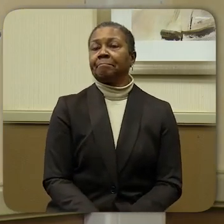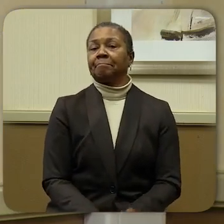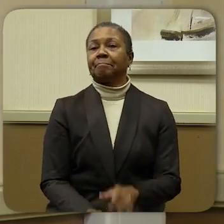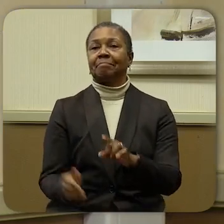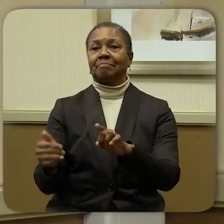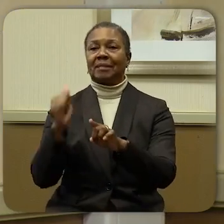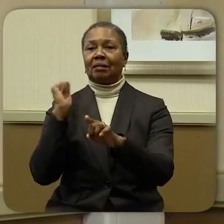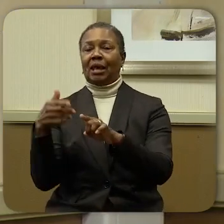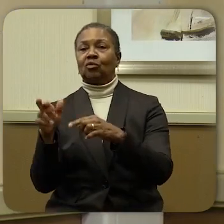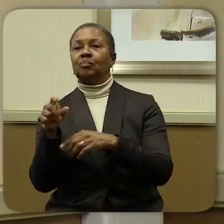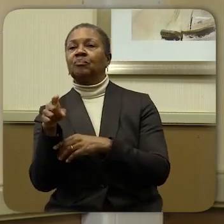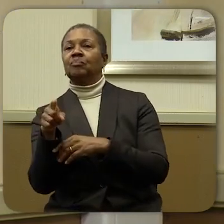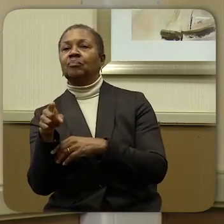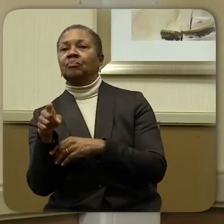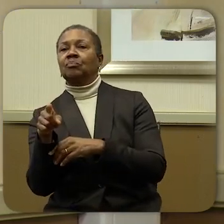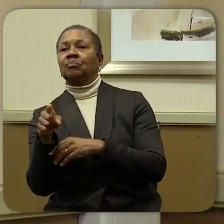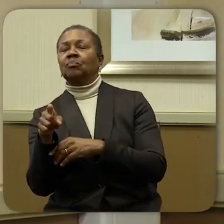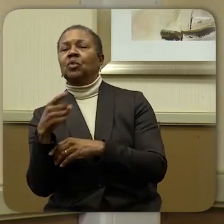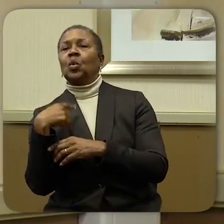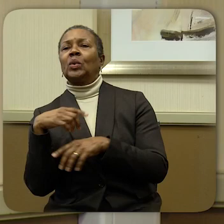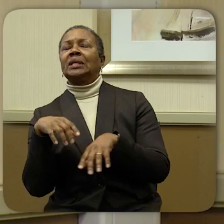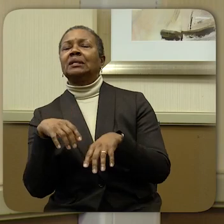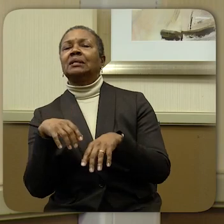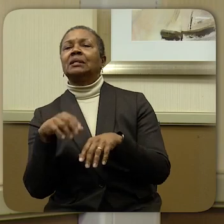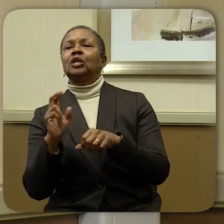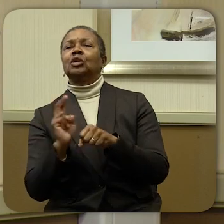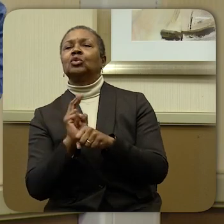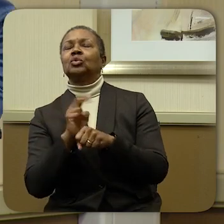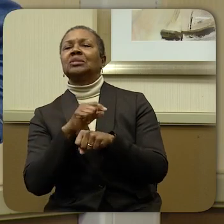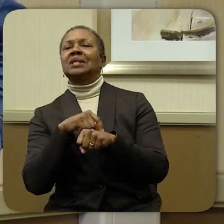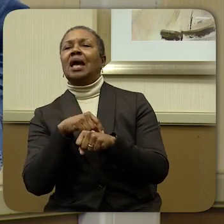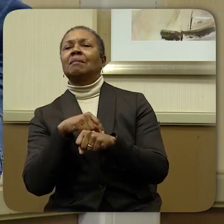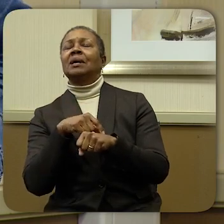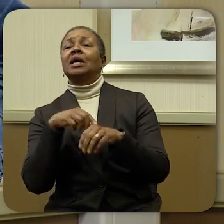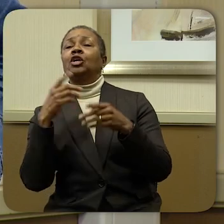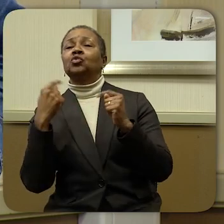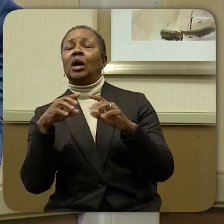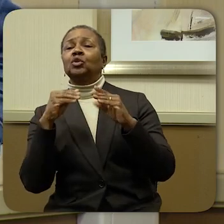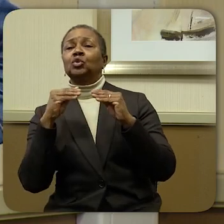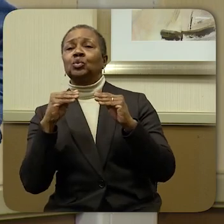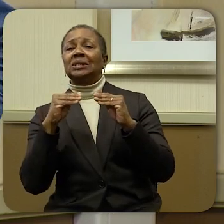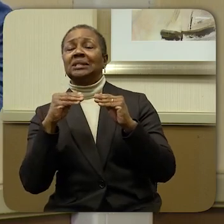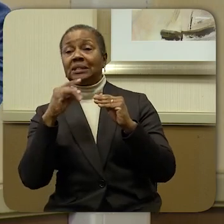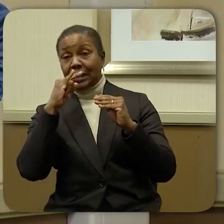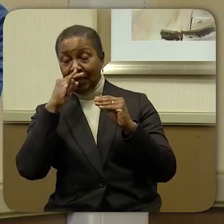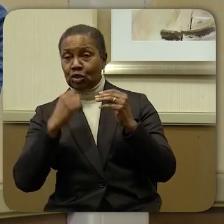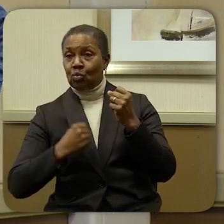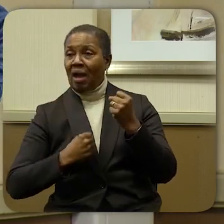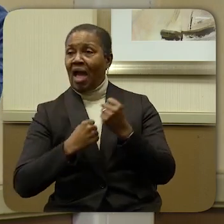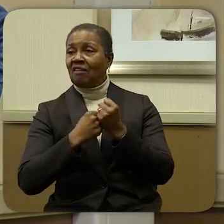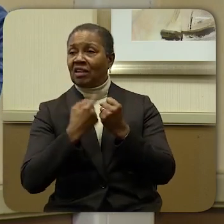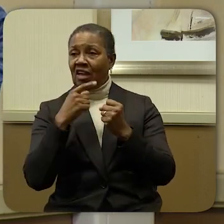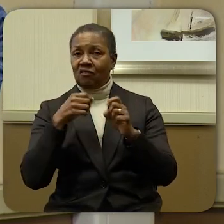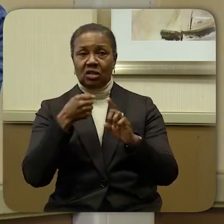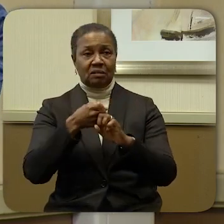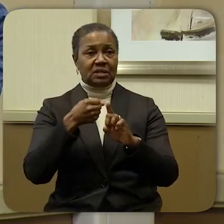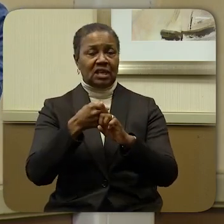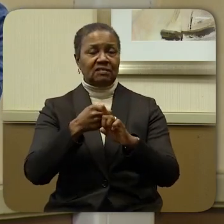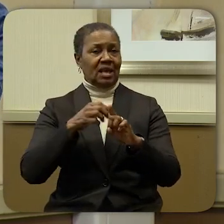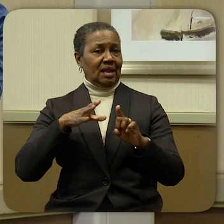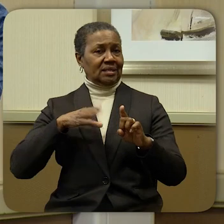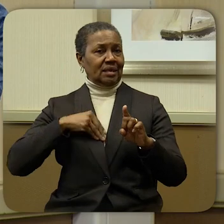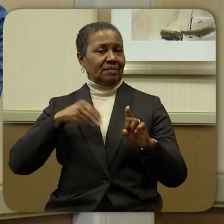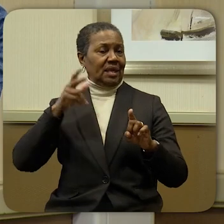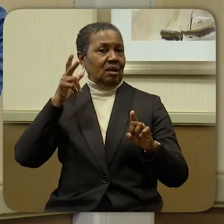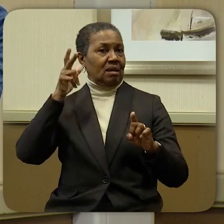Go ahead. I'm just thinking we spend a lot of time trying to teach our kids to advocate for themselves and accept their hearing